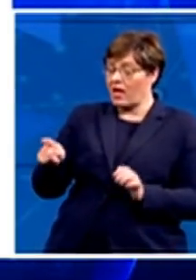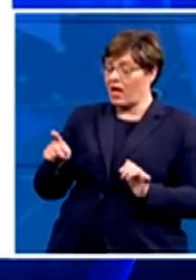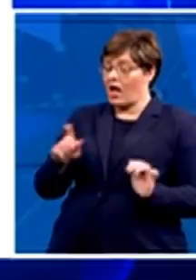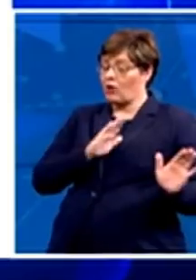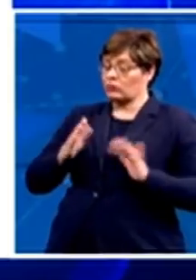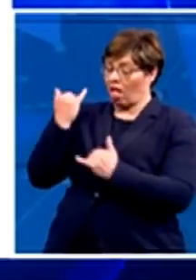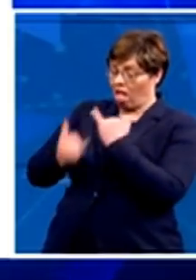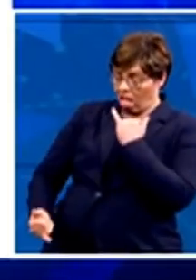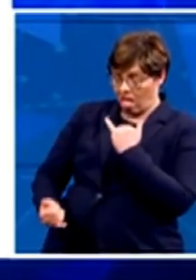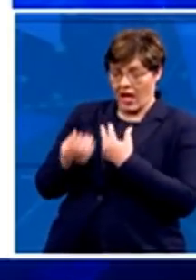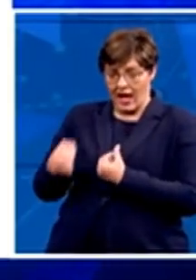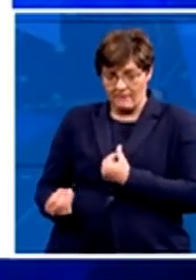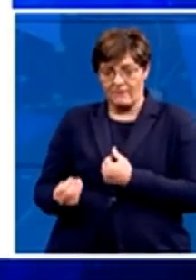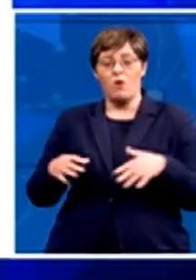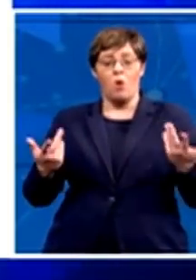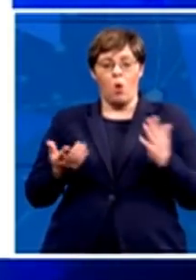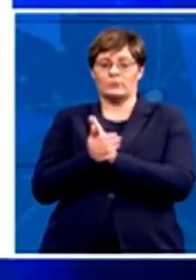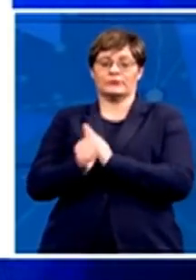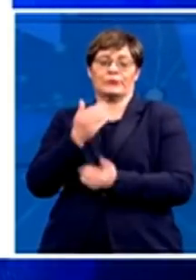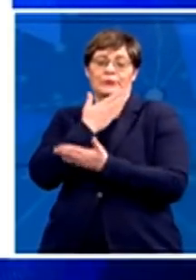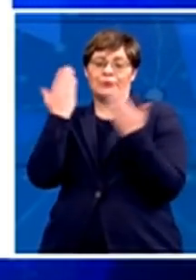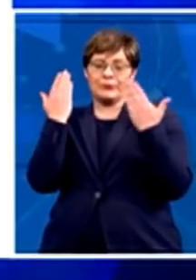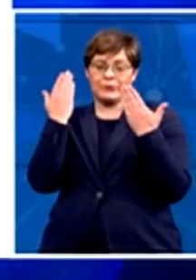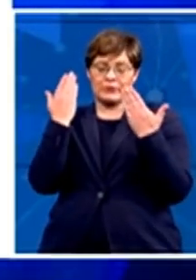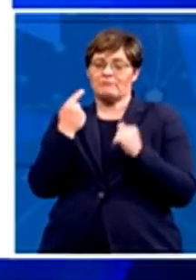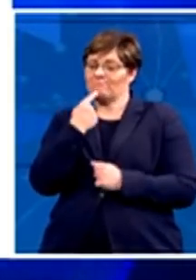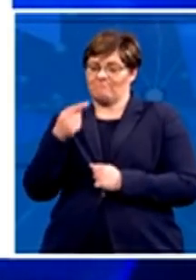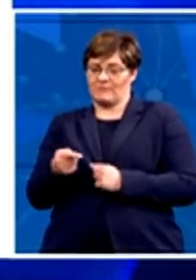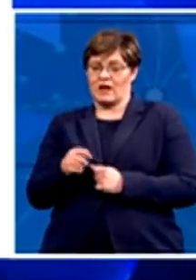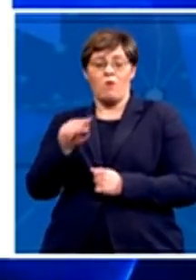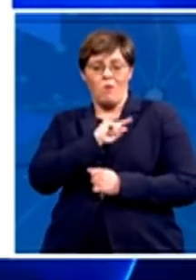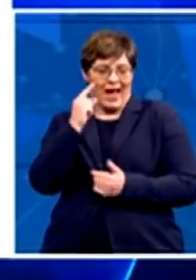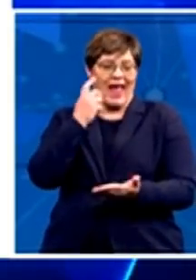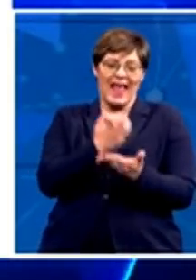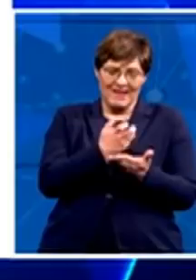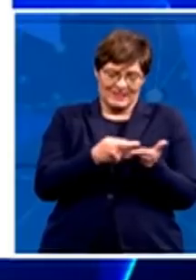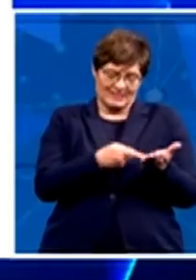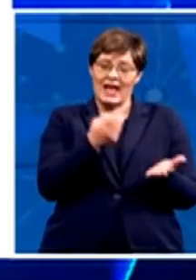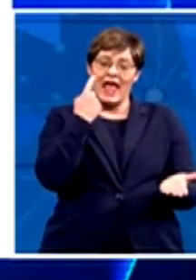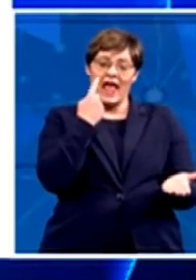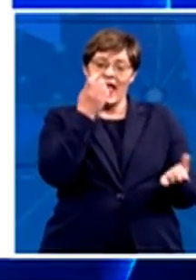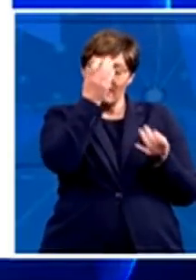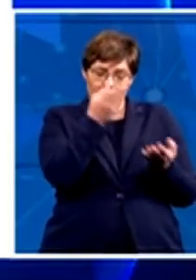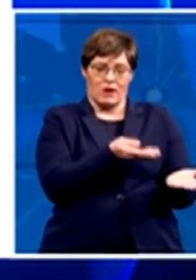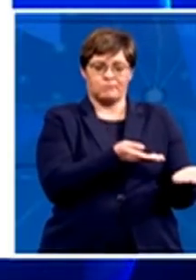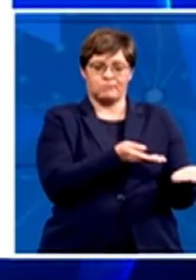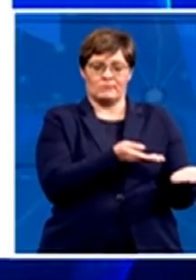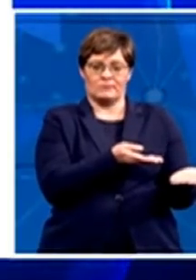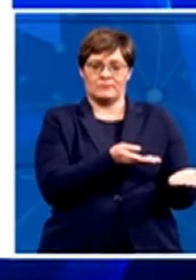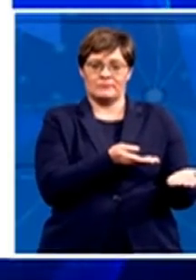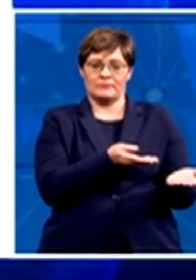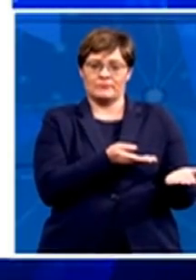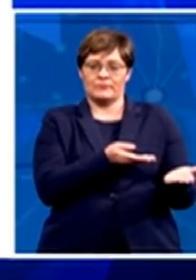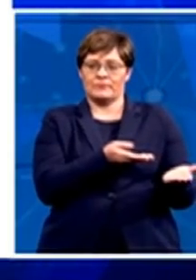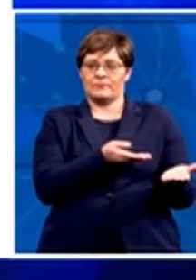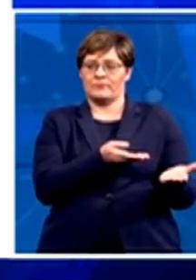incompetent as alleged, with due regard to the evidence and the information before it. So in other words, there is no rubber